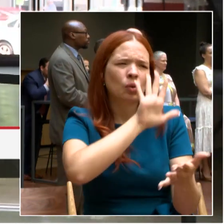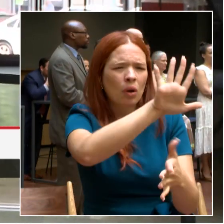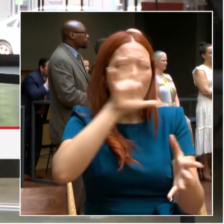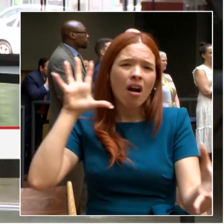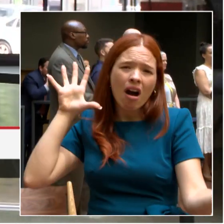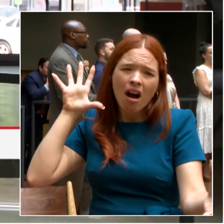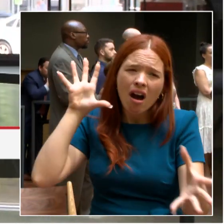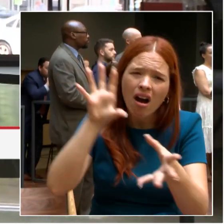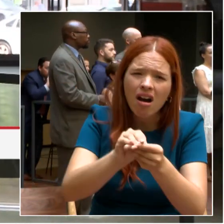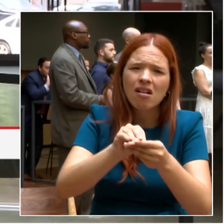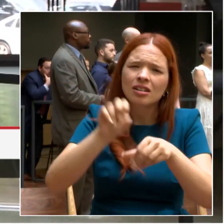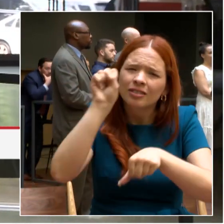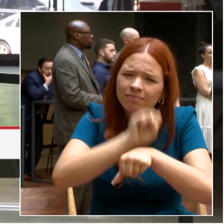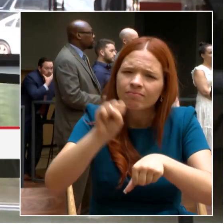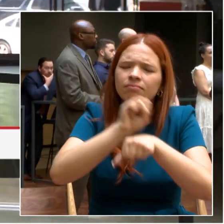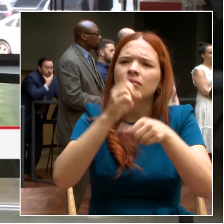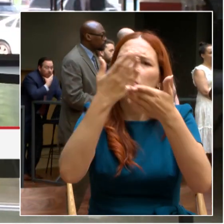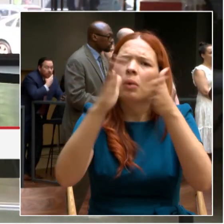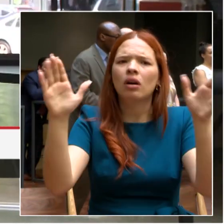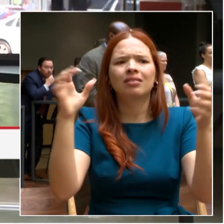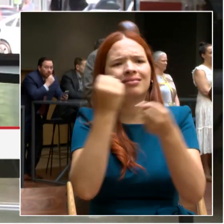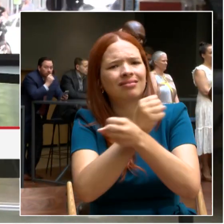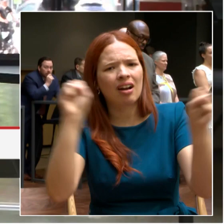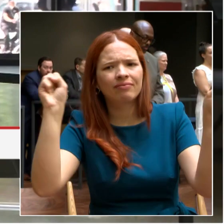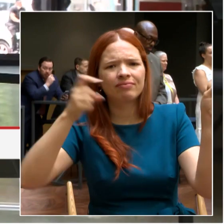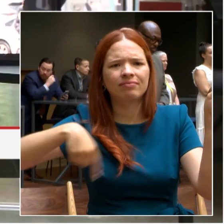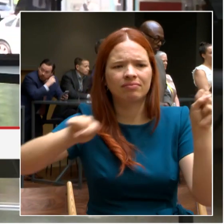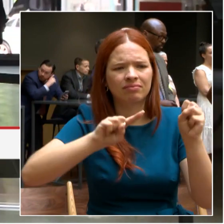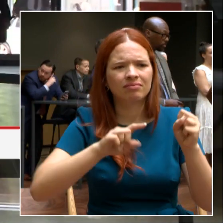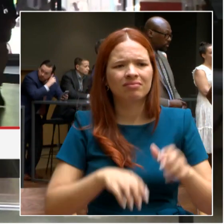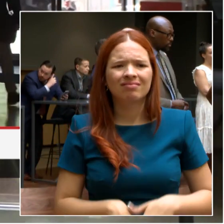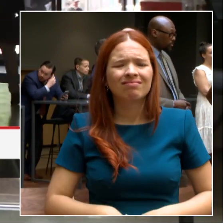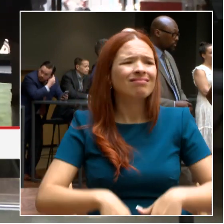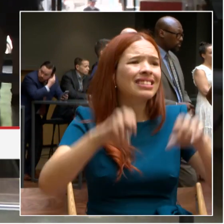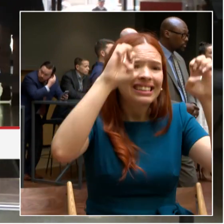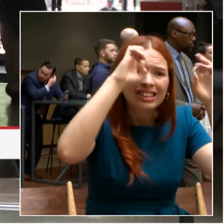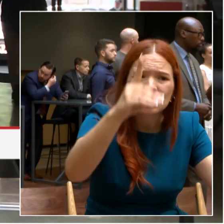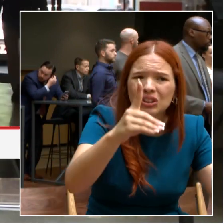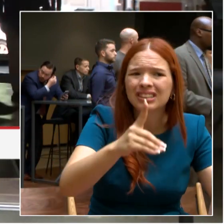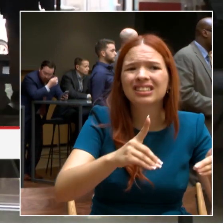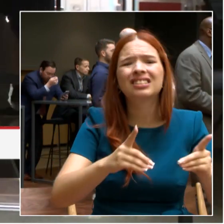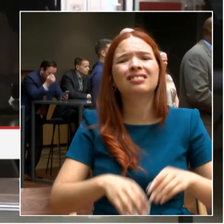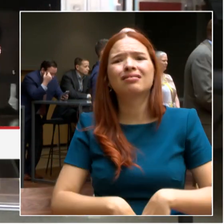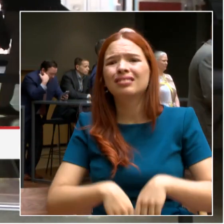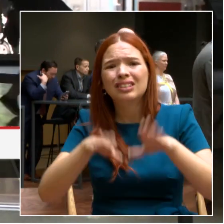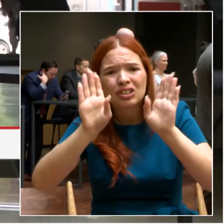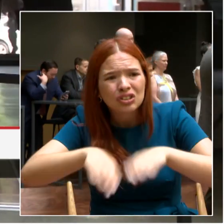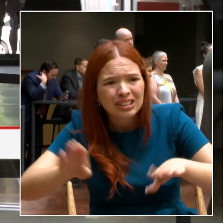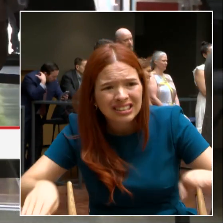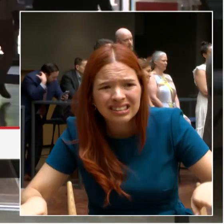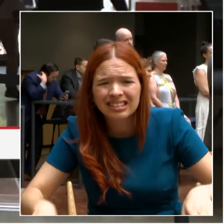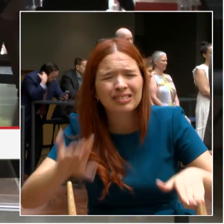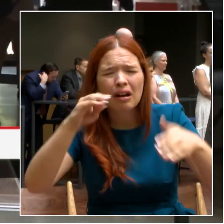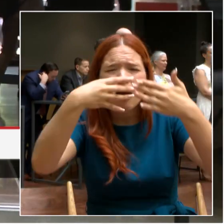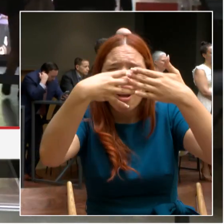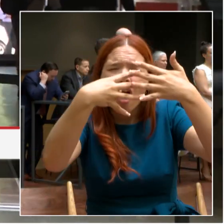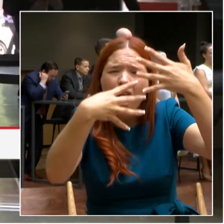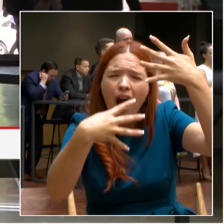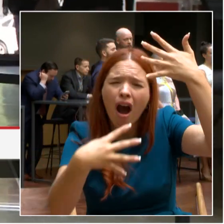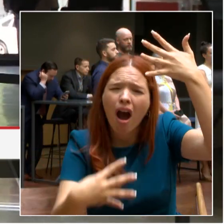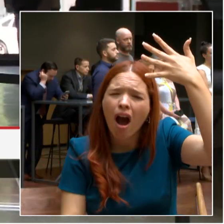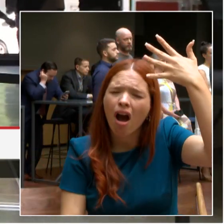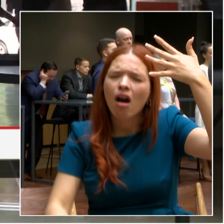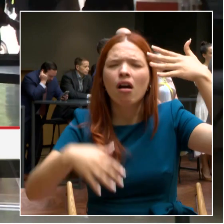leading the charge on the needed public investments in education for our children, on all the good things that we need to have a solid,